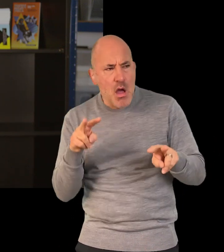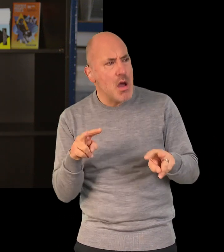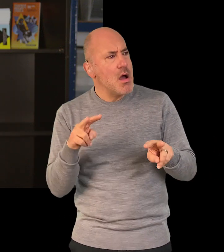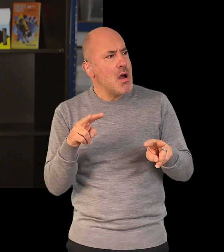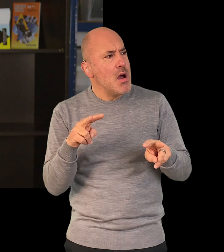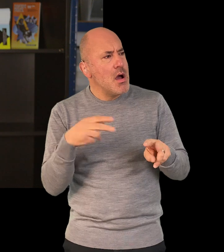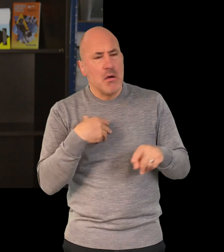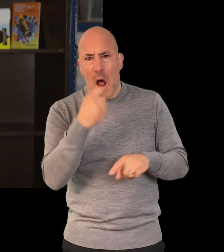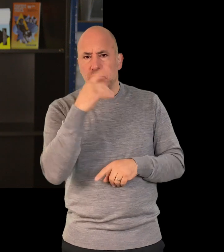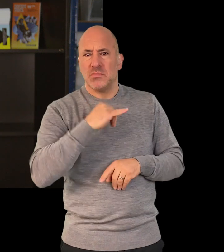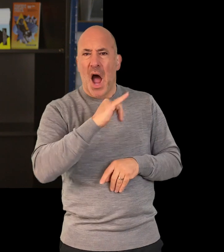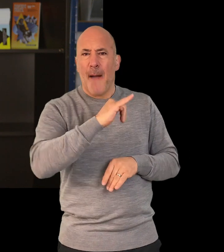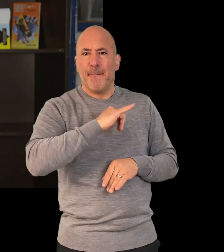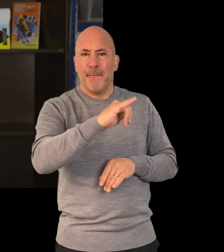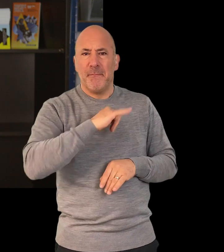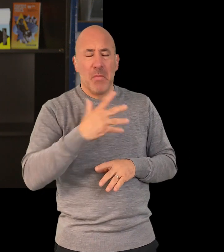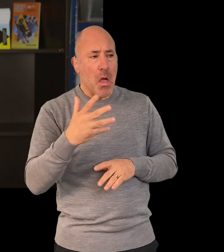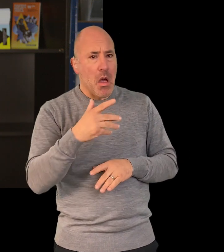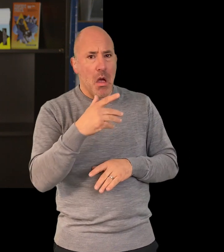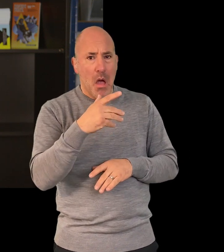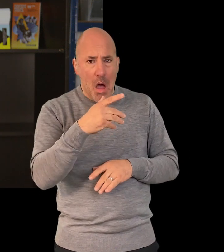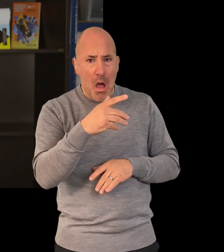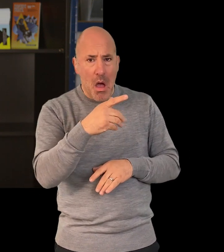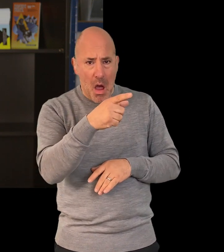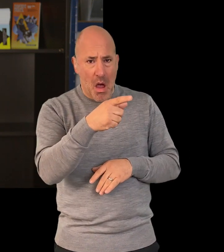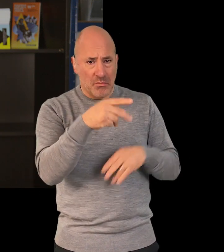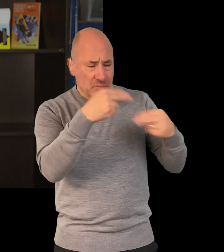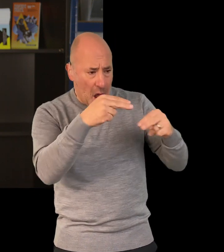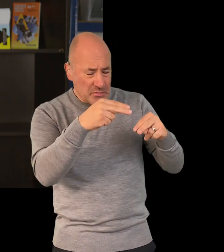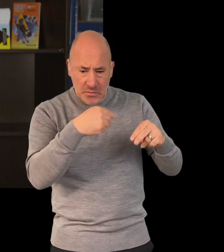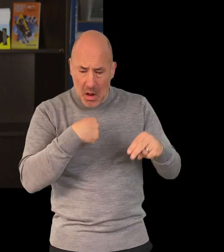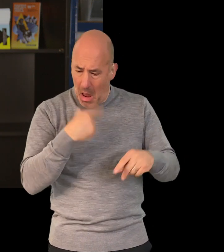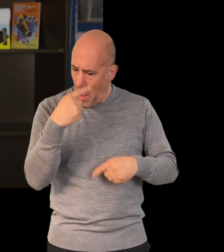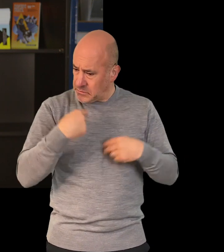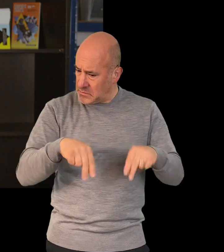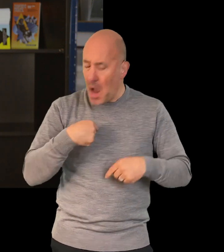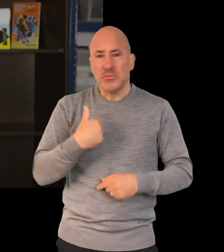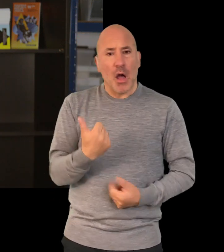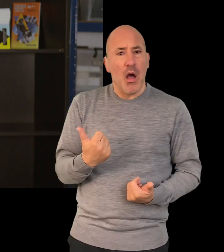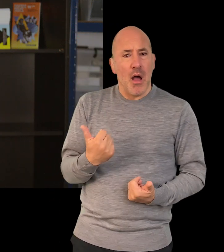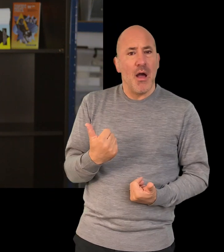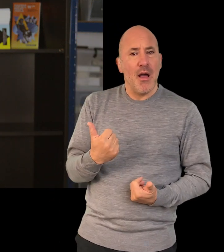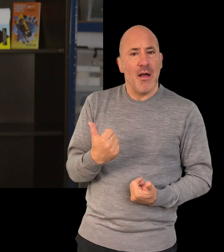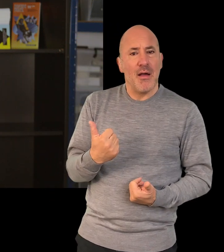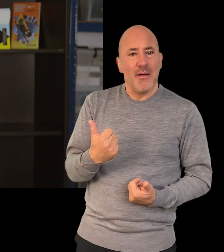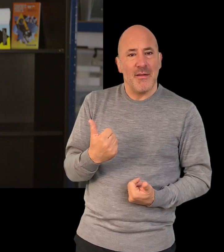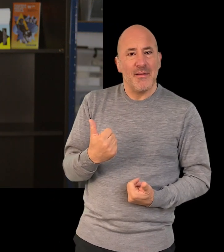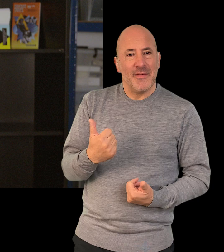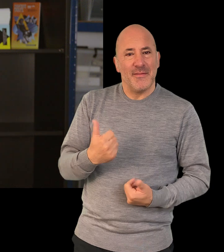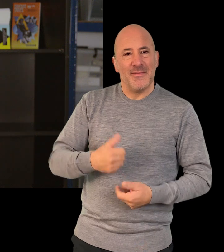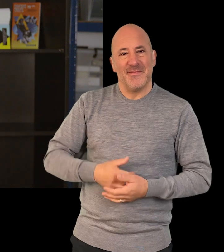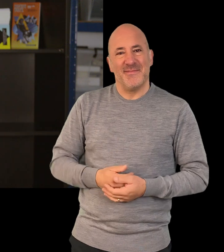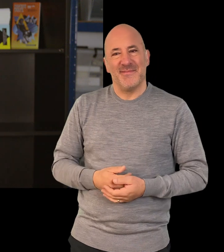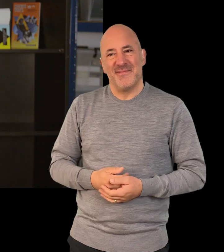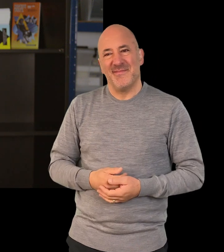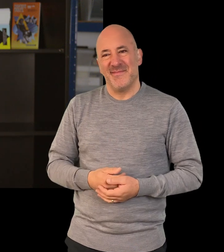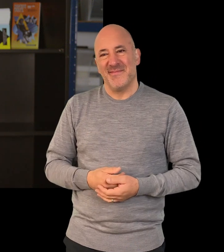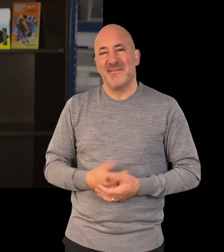okay, I can do the same thing. Or I can, like, I dance, I can actually do that.